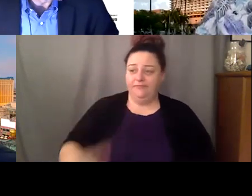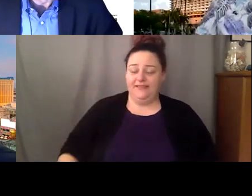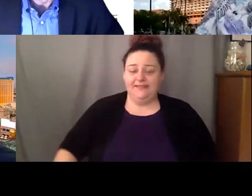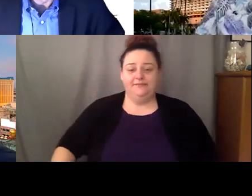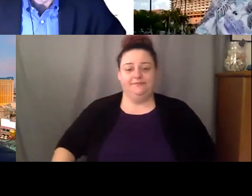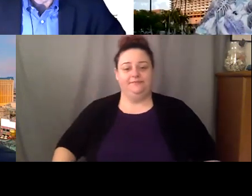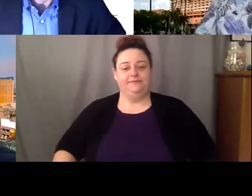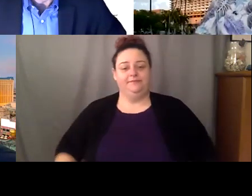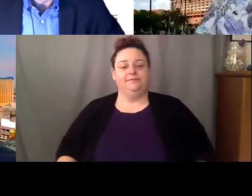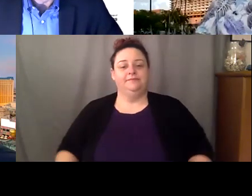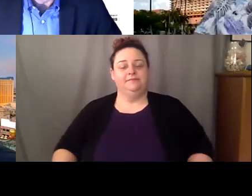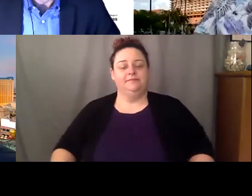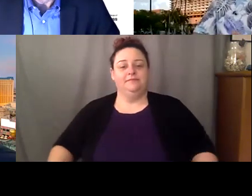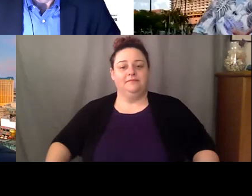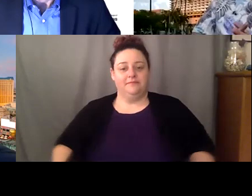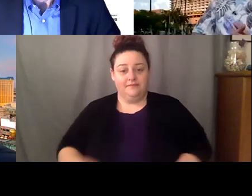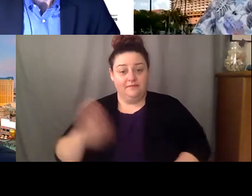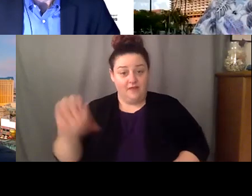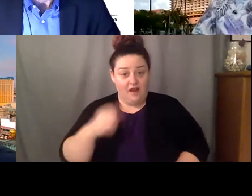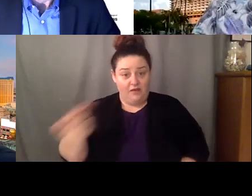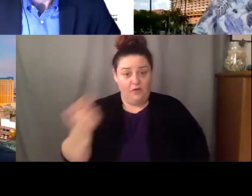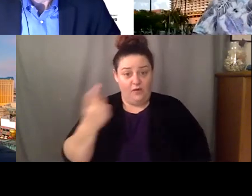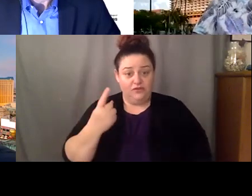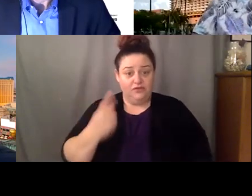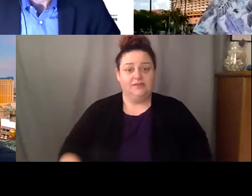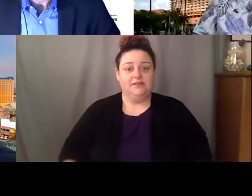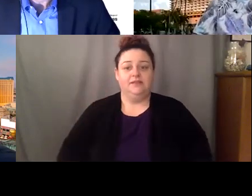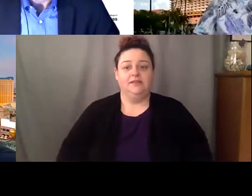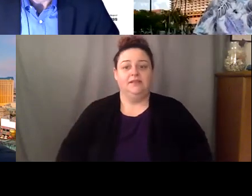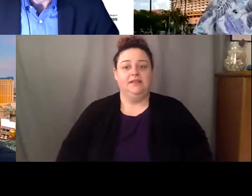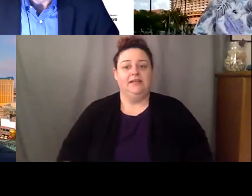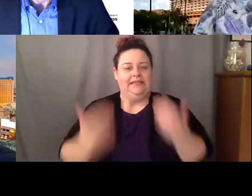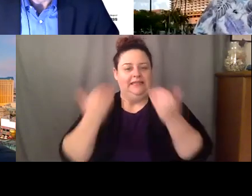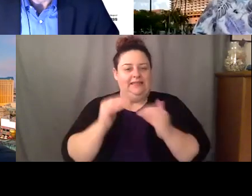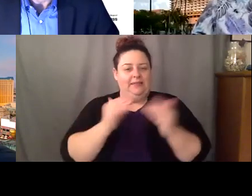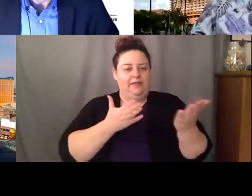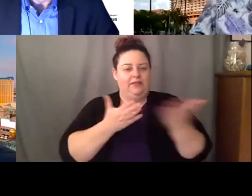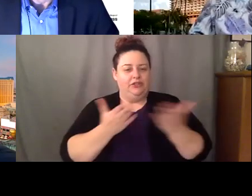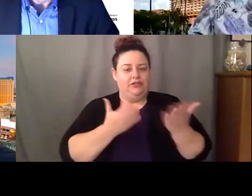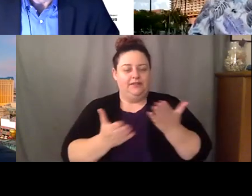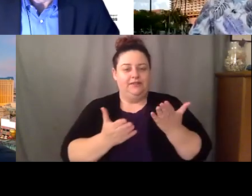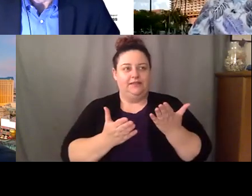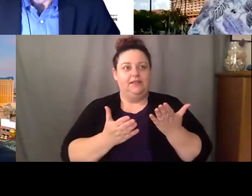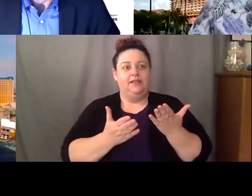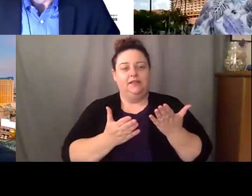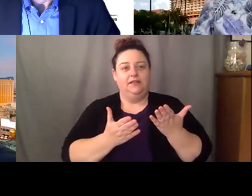Another question here relates to, I think, the limited service relative to